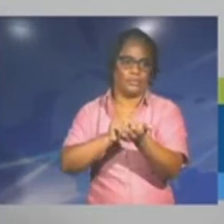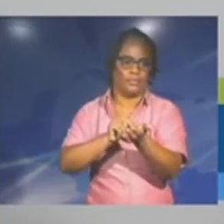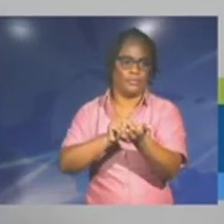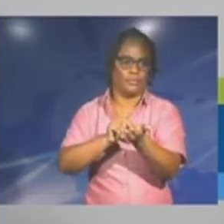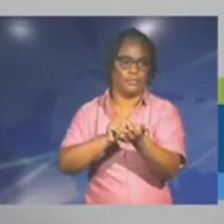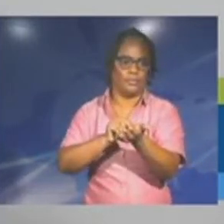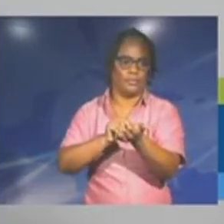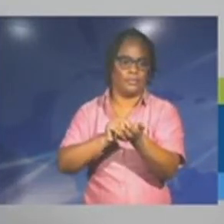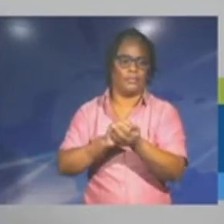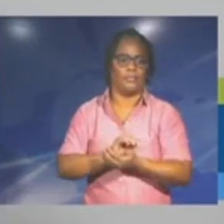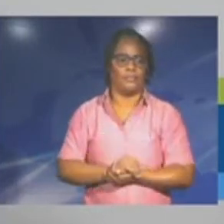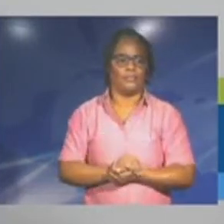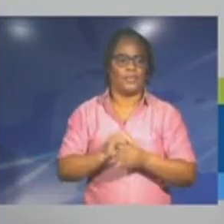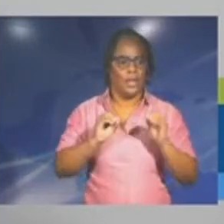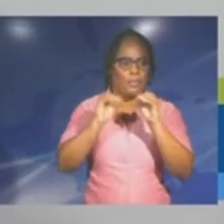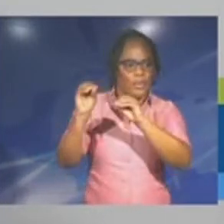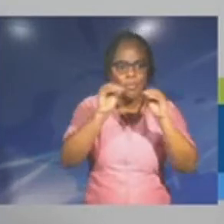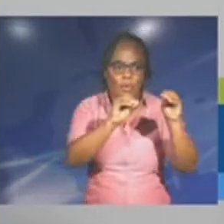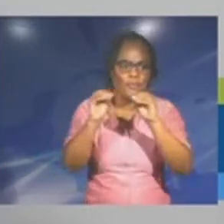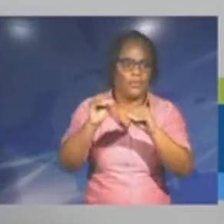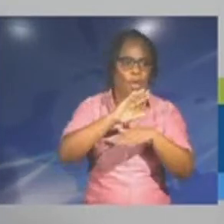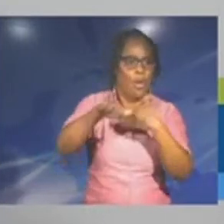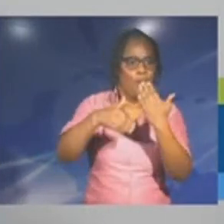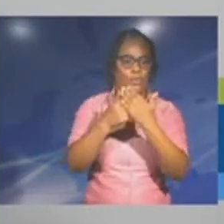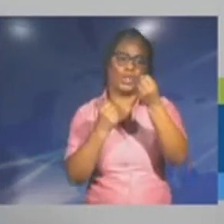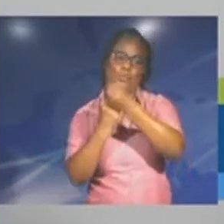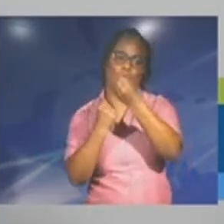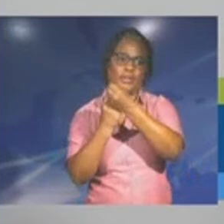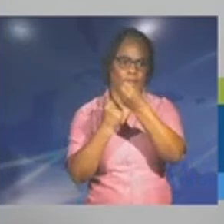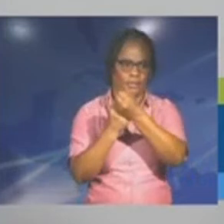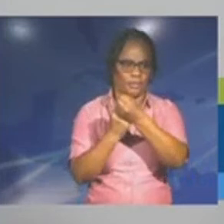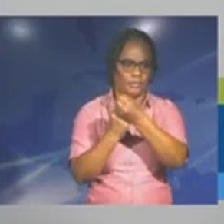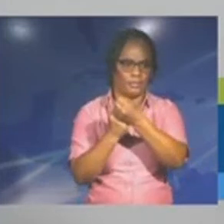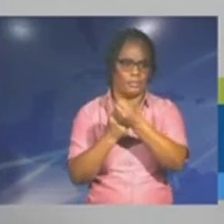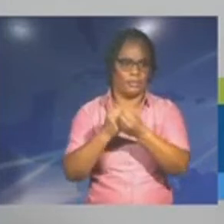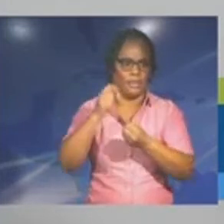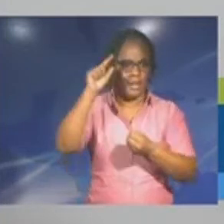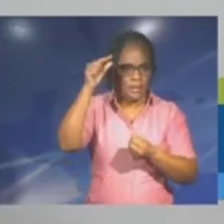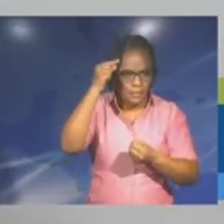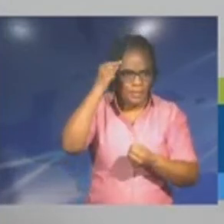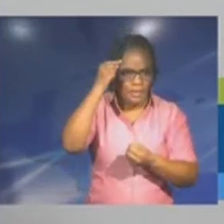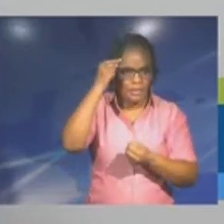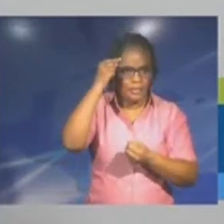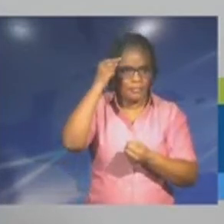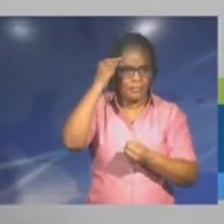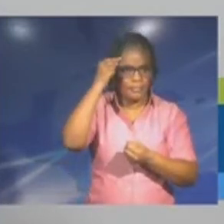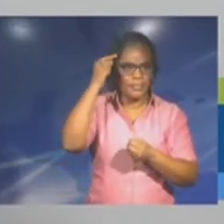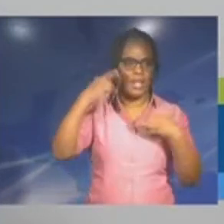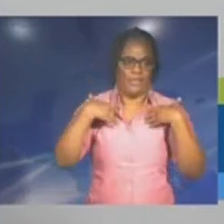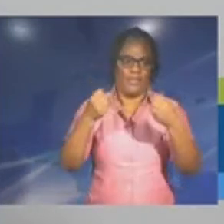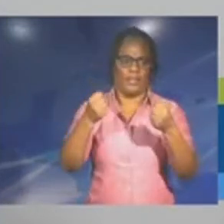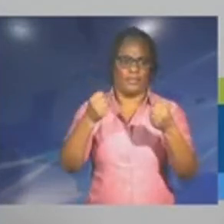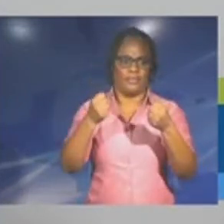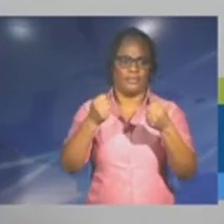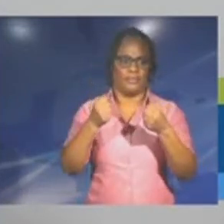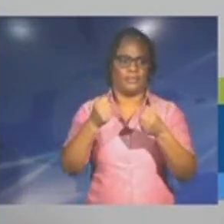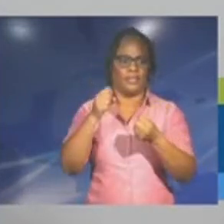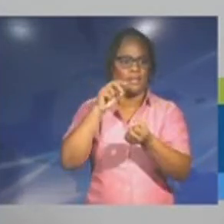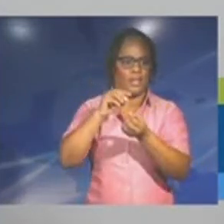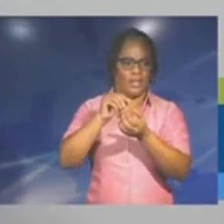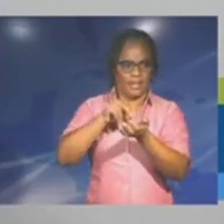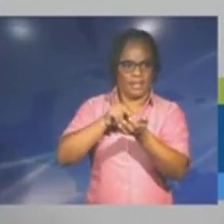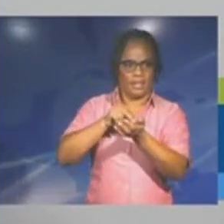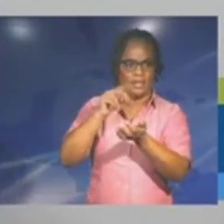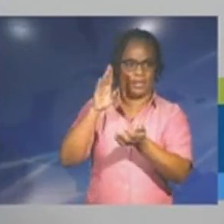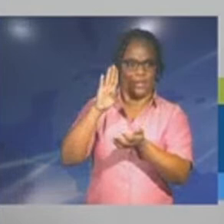of psychosocial support for nurses. Nurse Bethel, in her address, would have